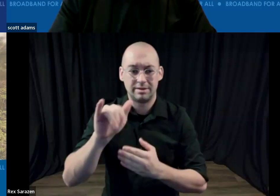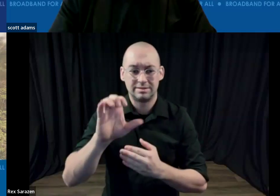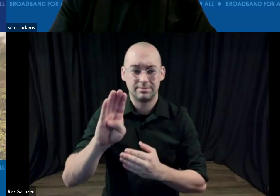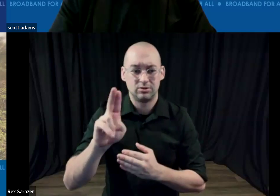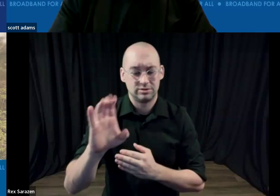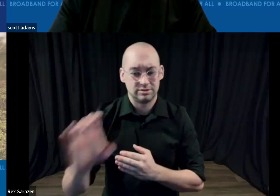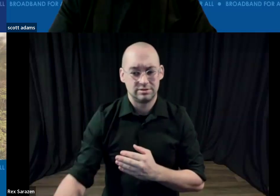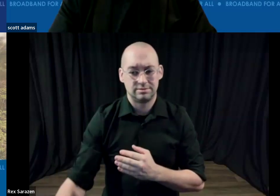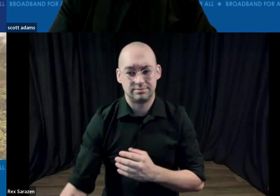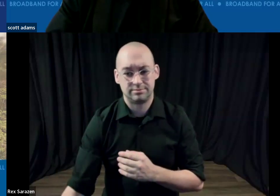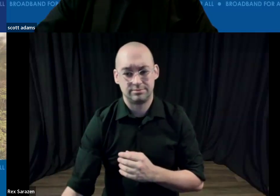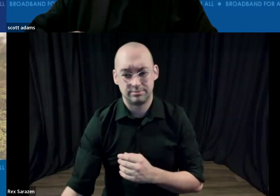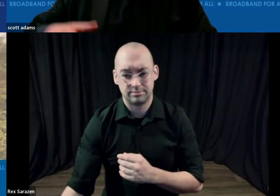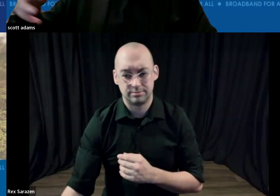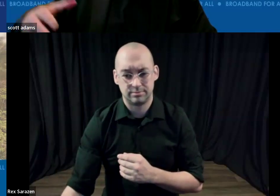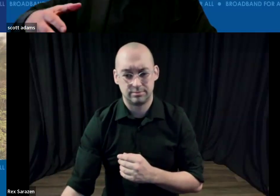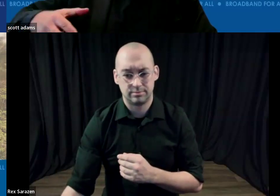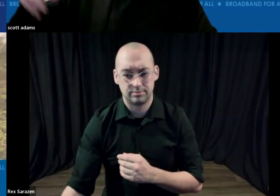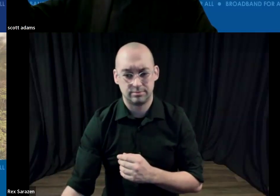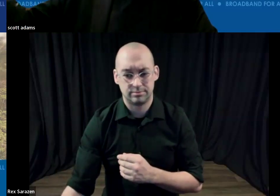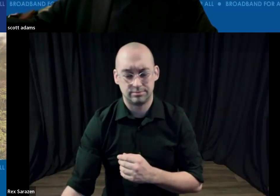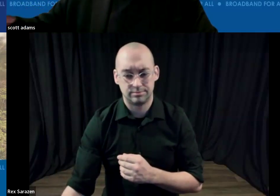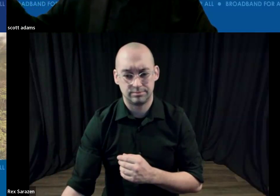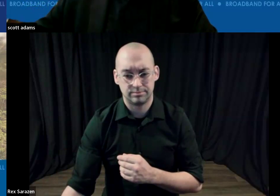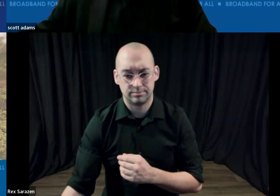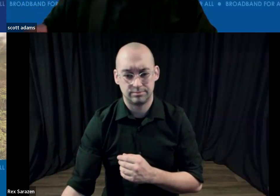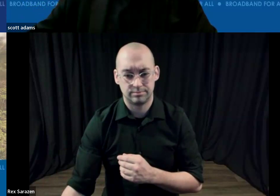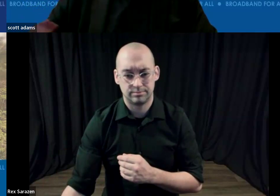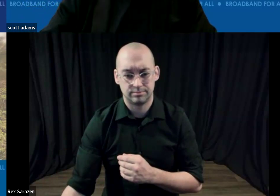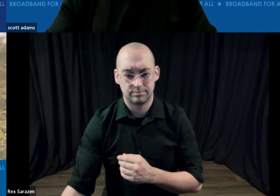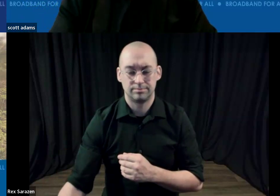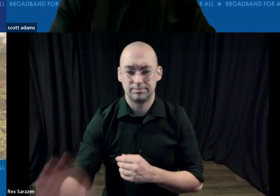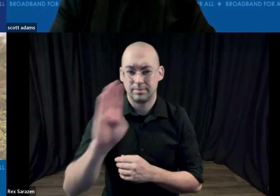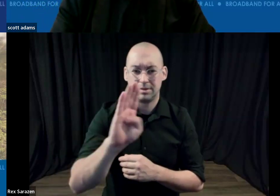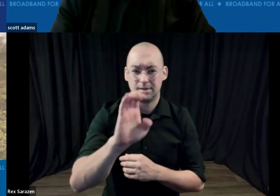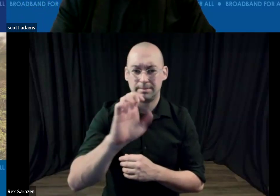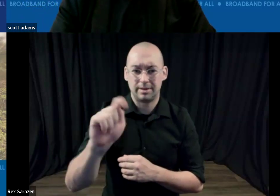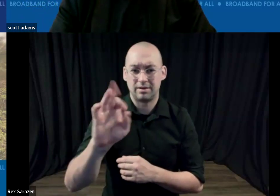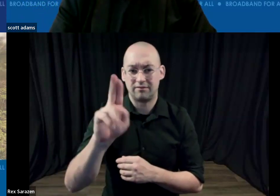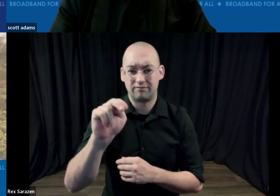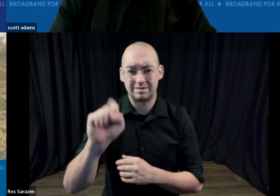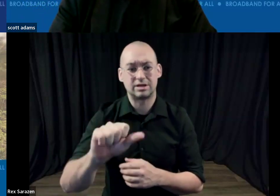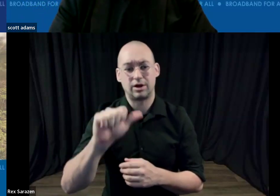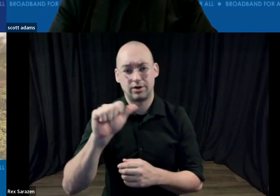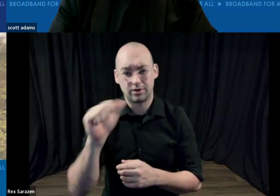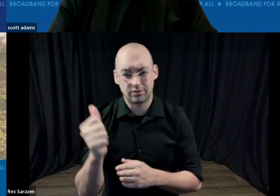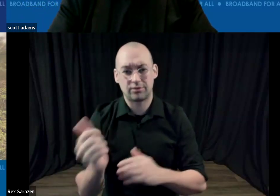and the BEAD funds actually are on top of that. It's another bite of the apple and another